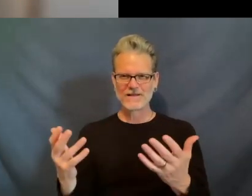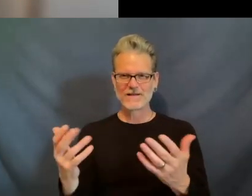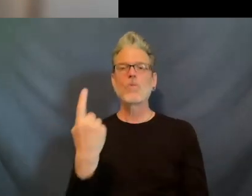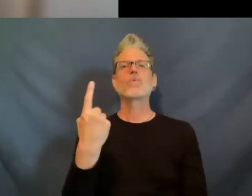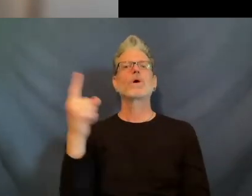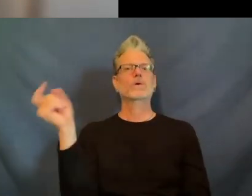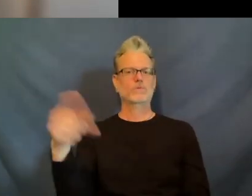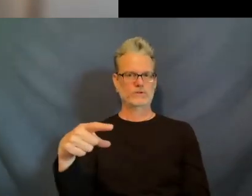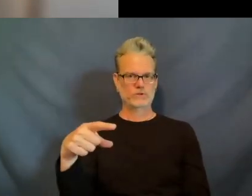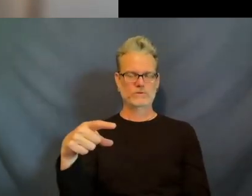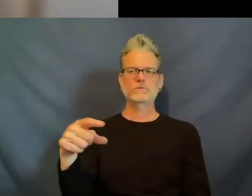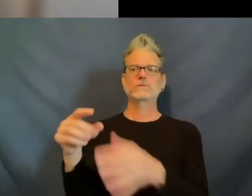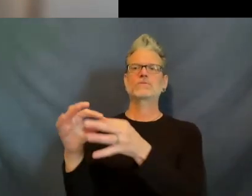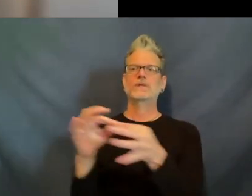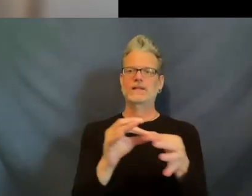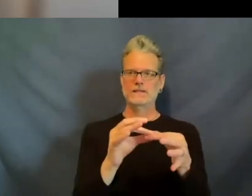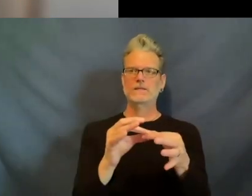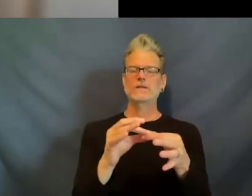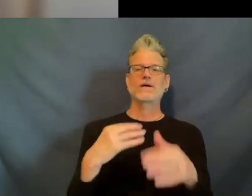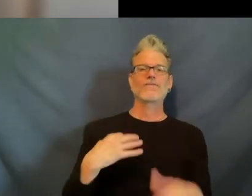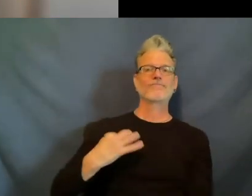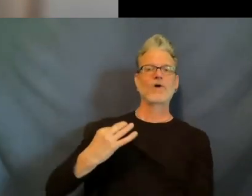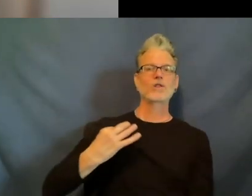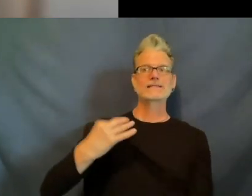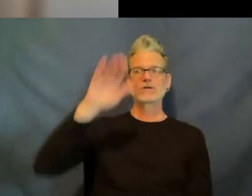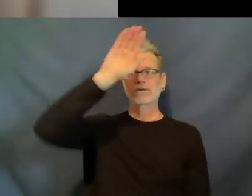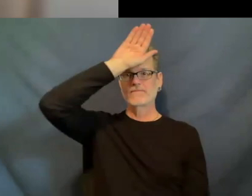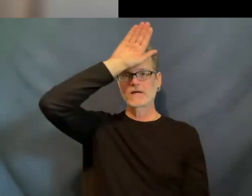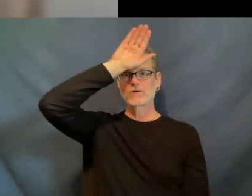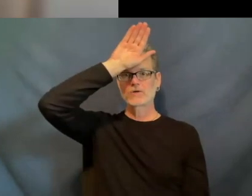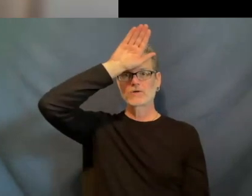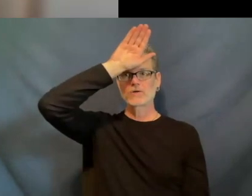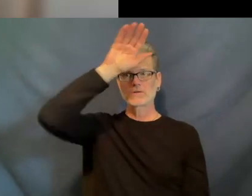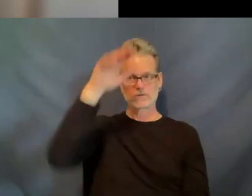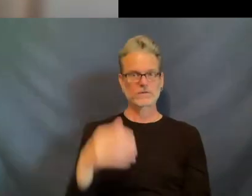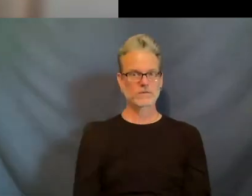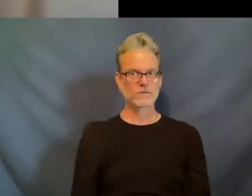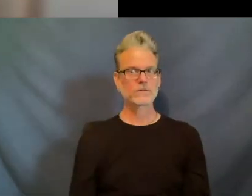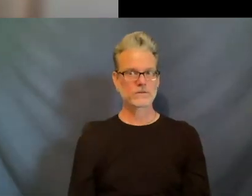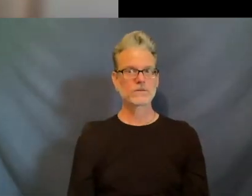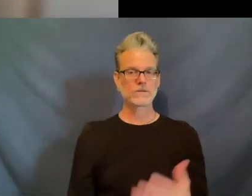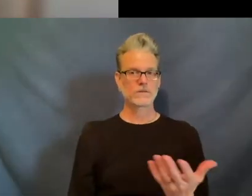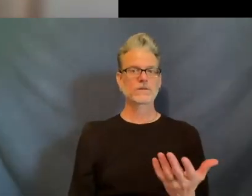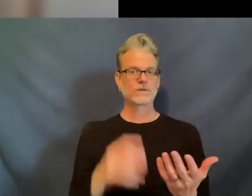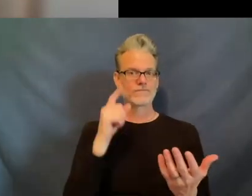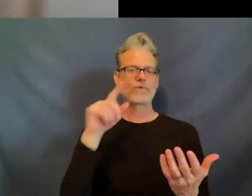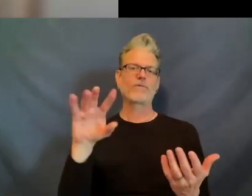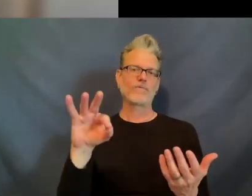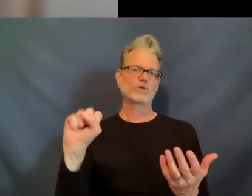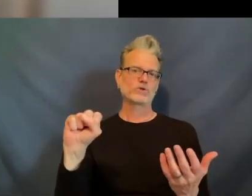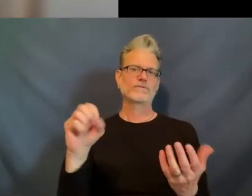had was related to volunteer fire department and a volunteer fire department that borders Forest Service land